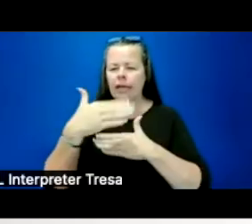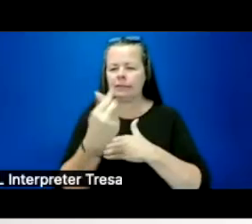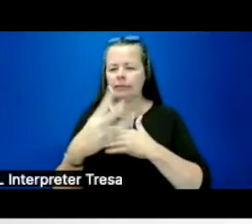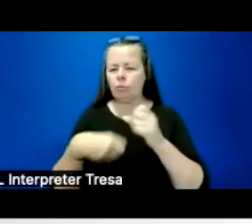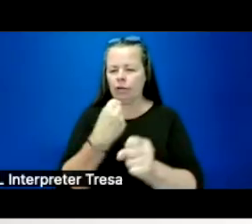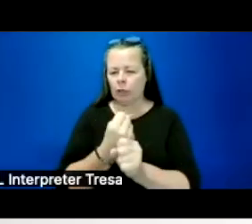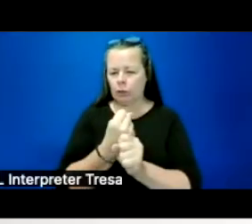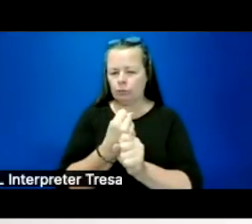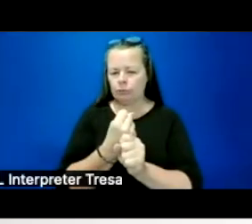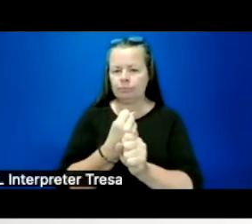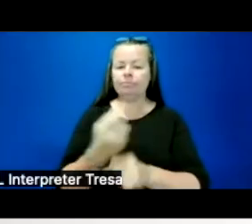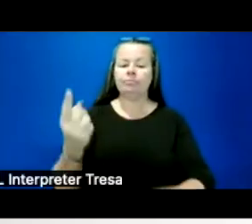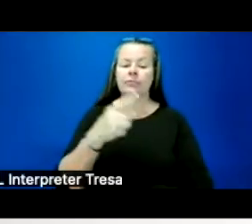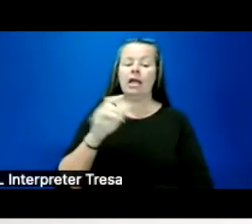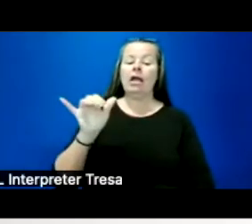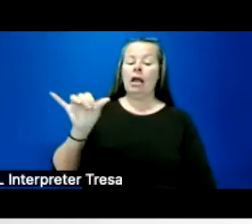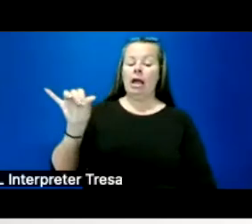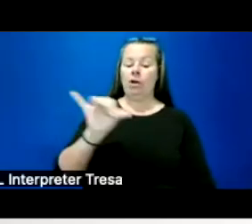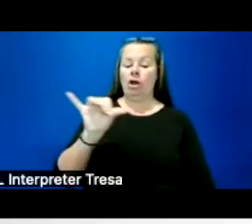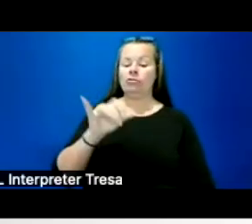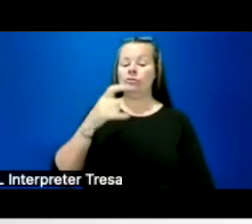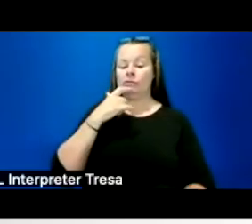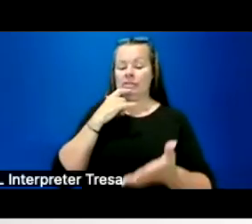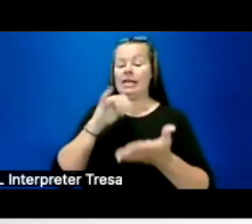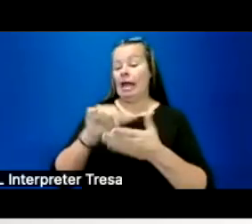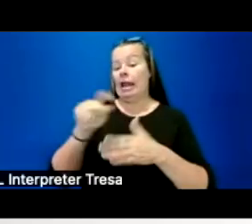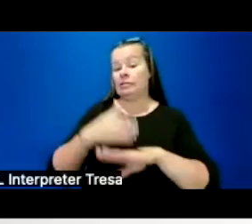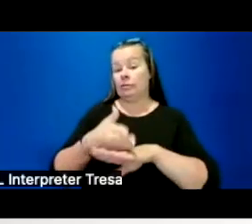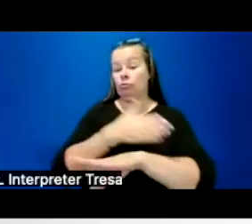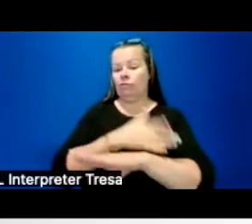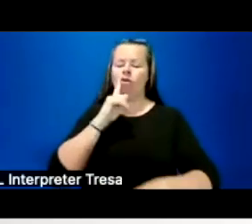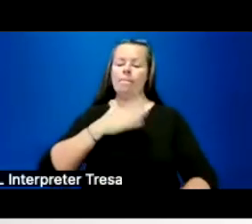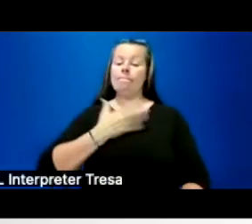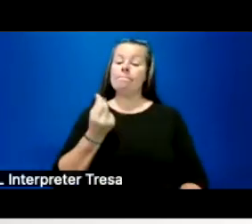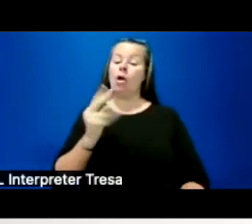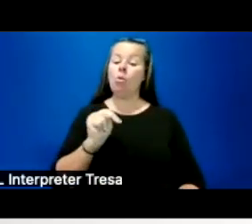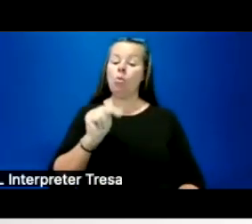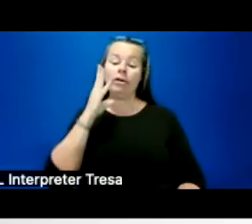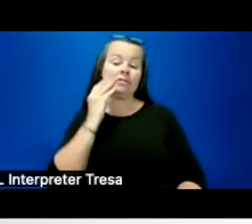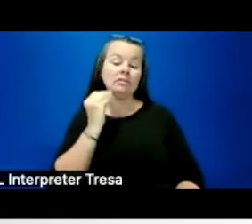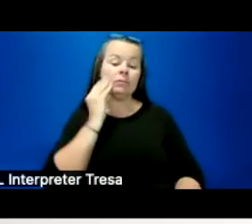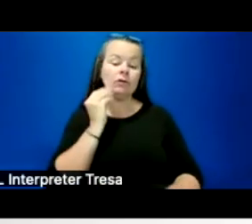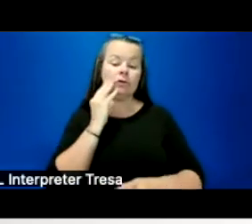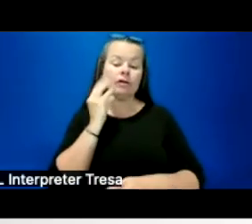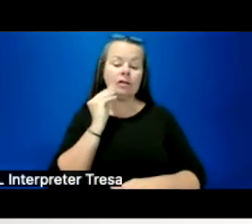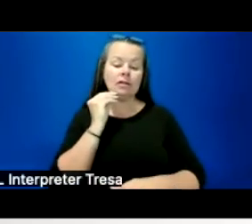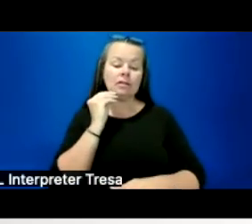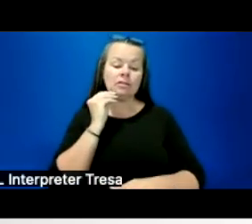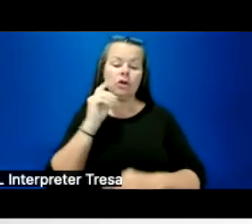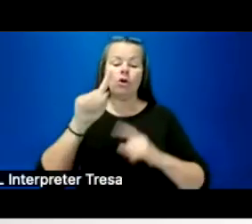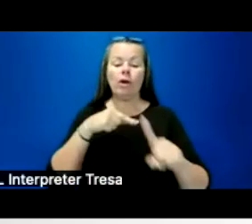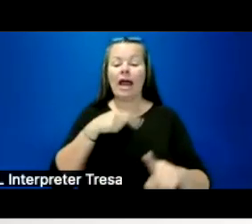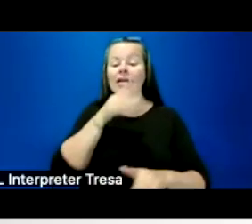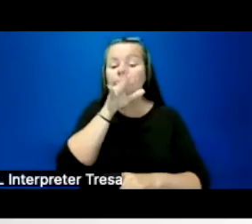that also improved a lot. I can say that from my own experience. Like when I talk in German and it's picking up my words, it's